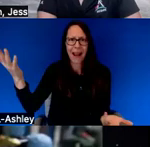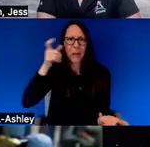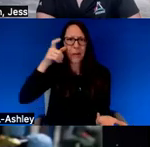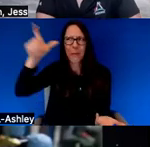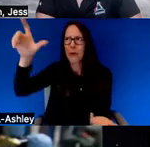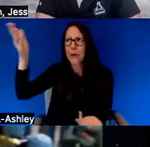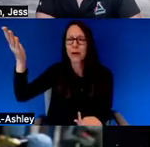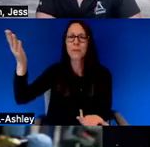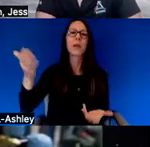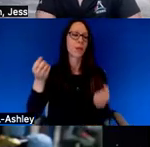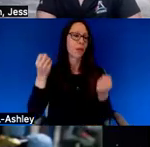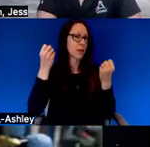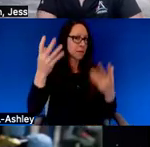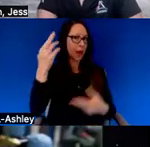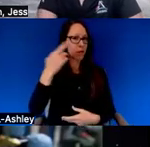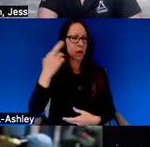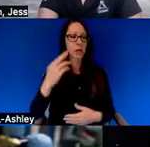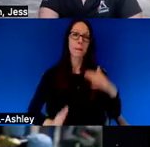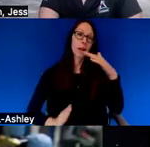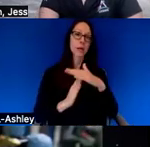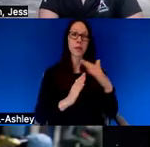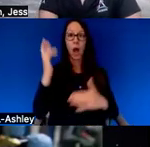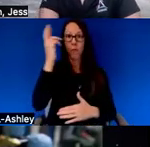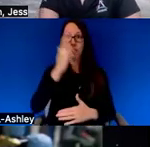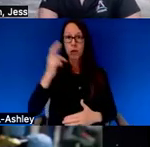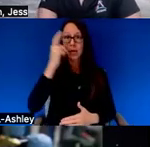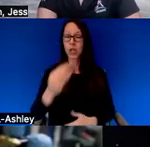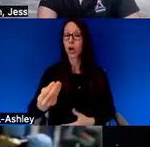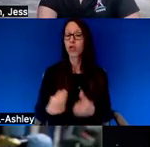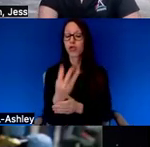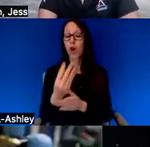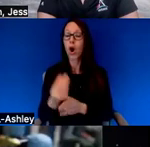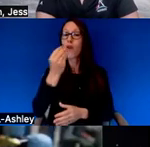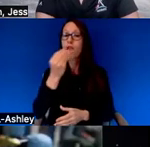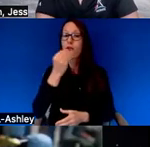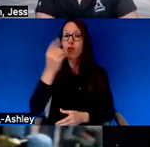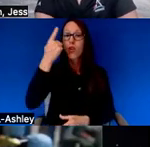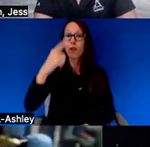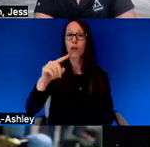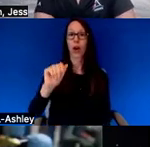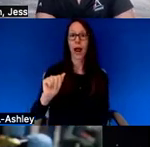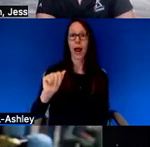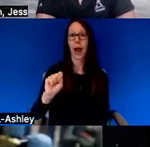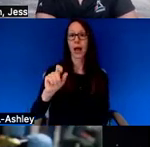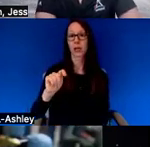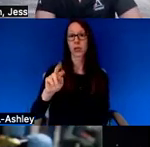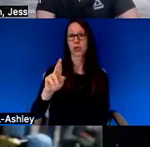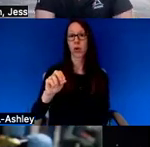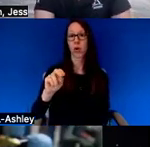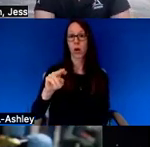one reason I'd have to say is food for the astronauts. We want to be able to keep our astronauts healthy and